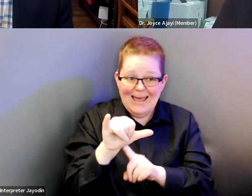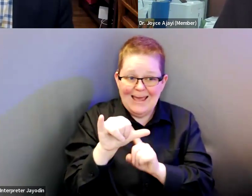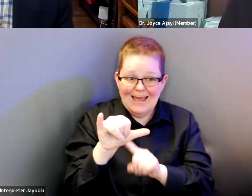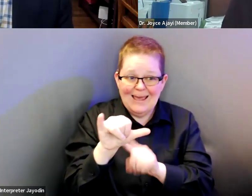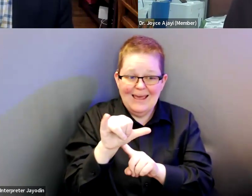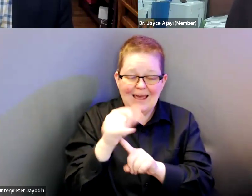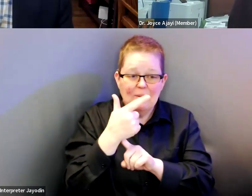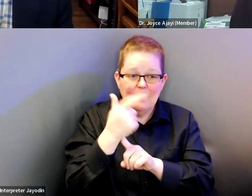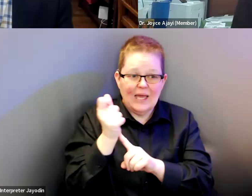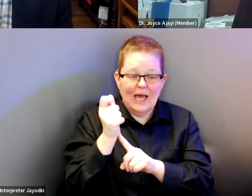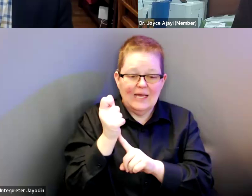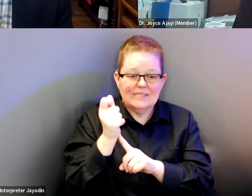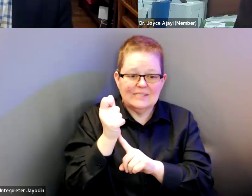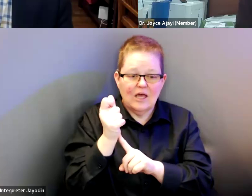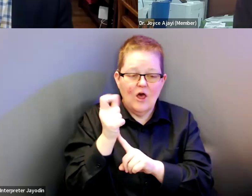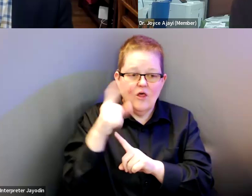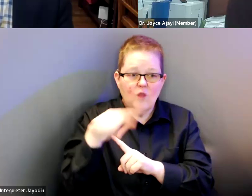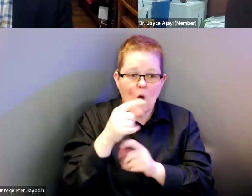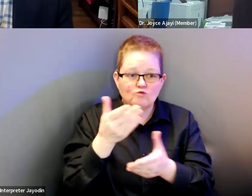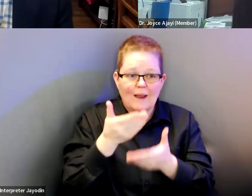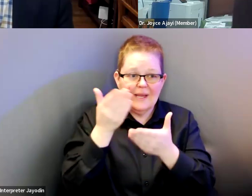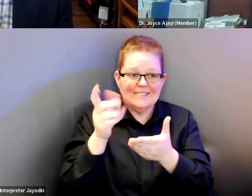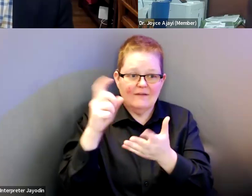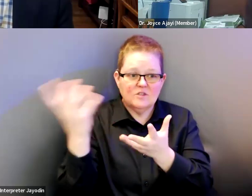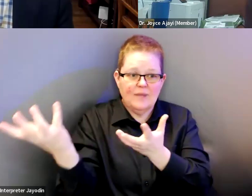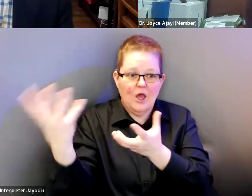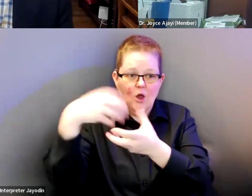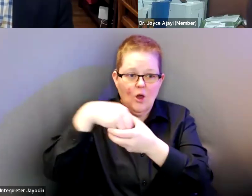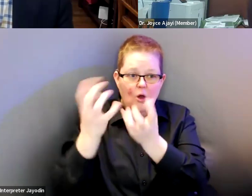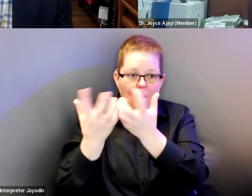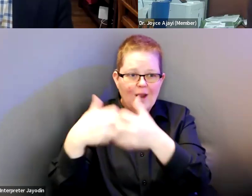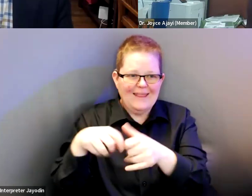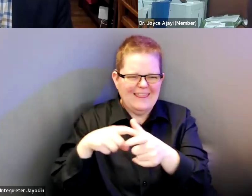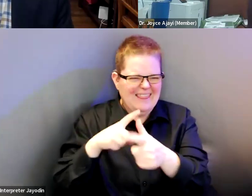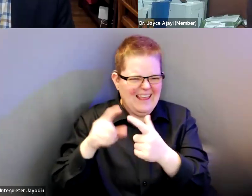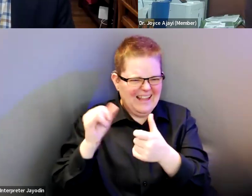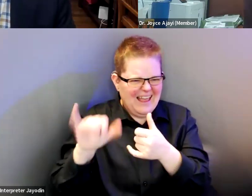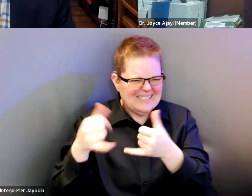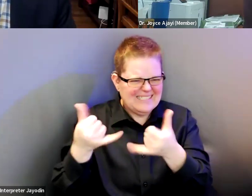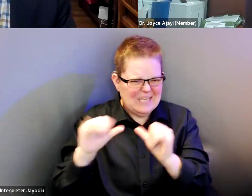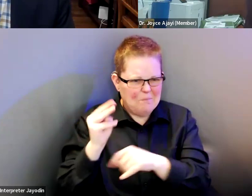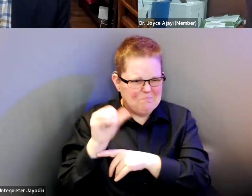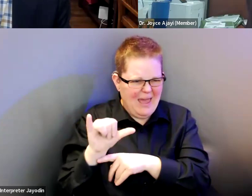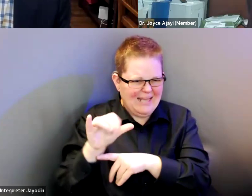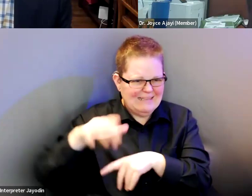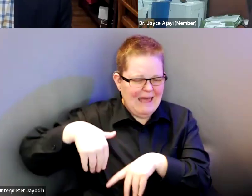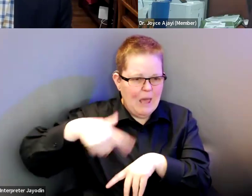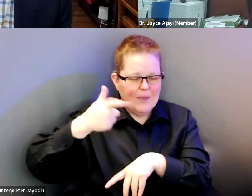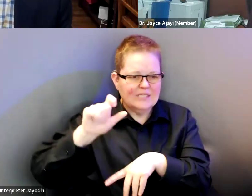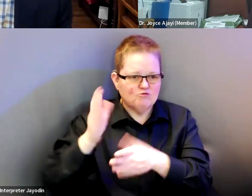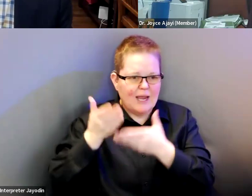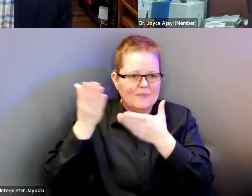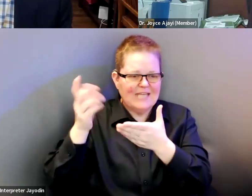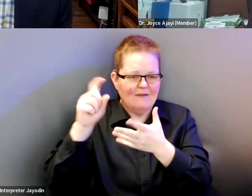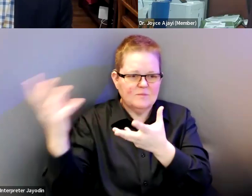because those recommendations will then have to be incorporated, and even that's running late. Like those recommendations will have to be incorporated